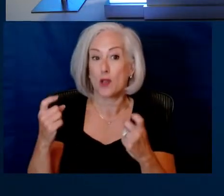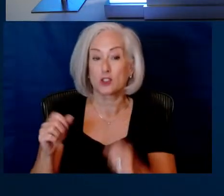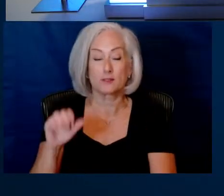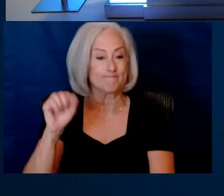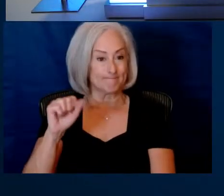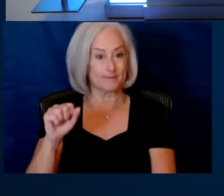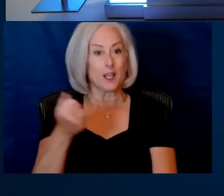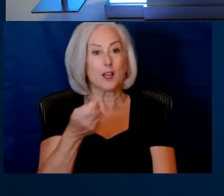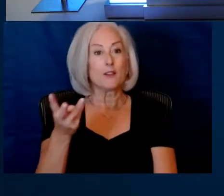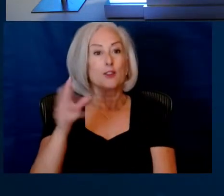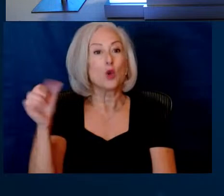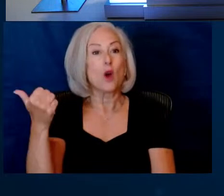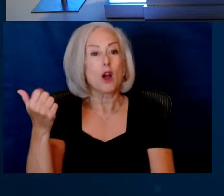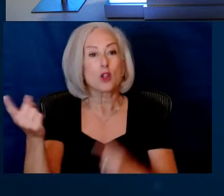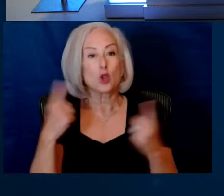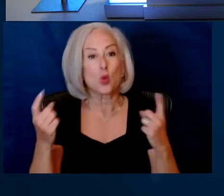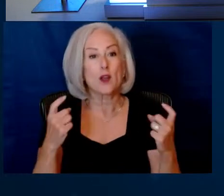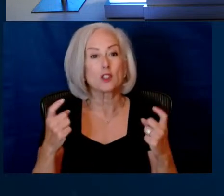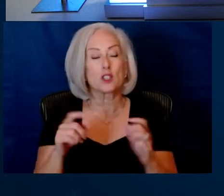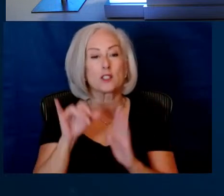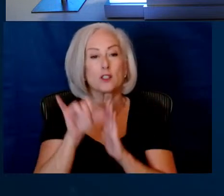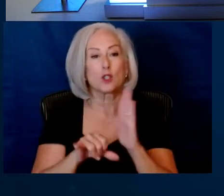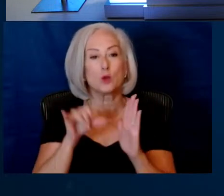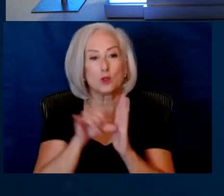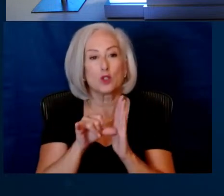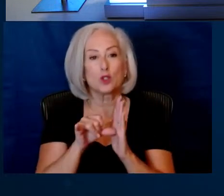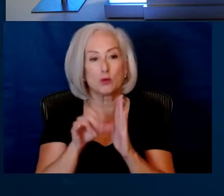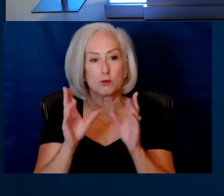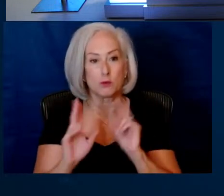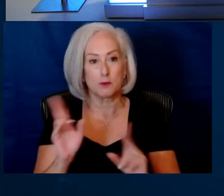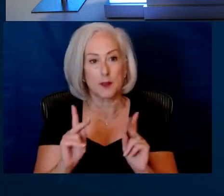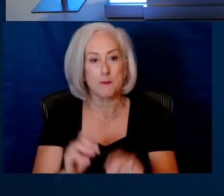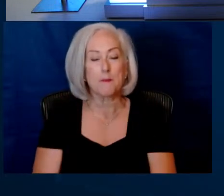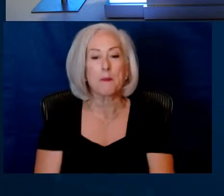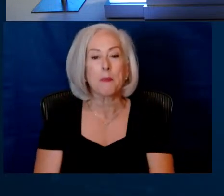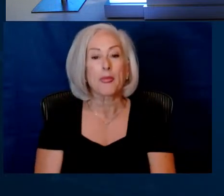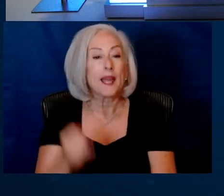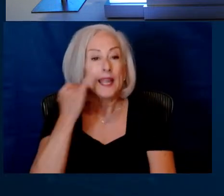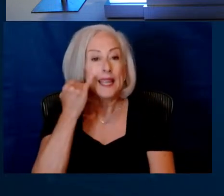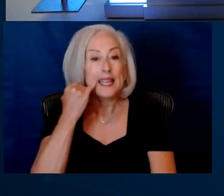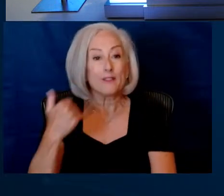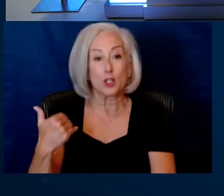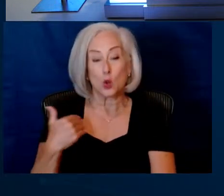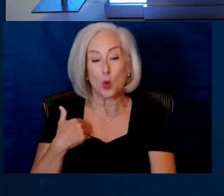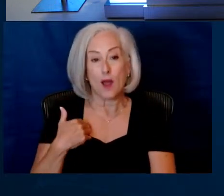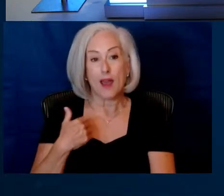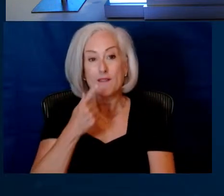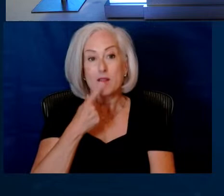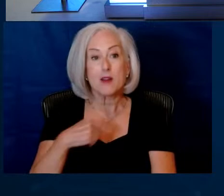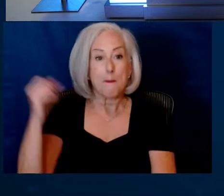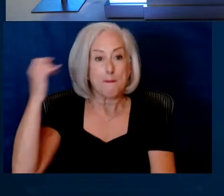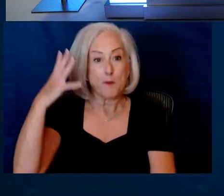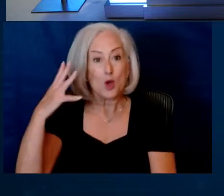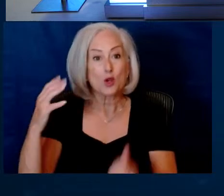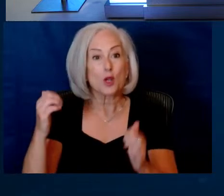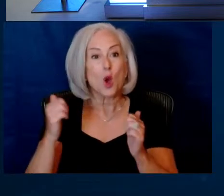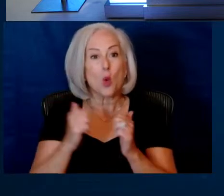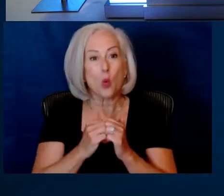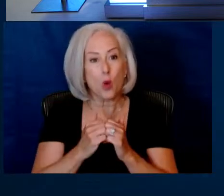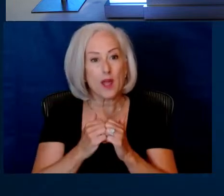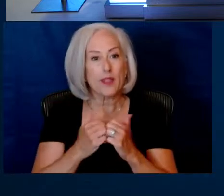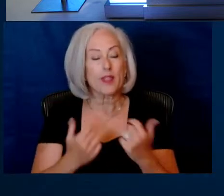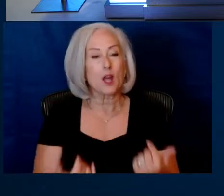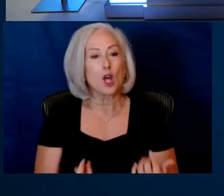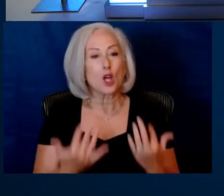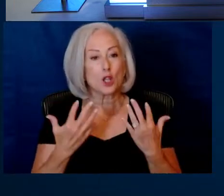viewers today. This one says that they heard that if you get burned when you have your clothes on, people are taught to not take the